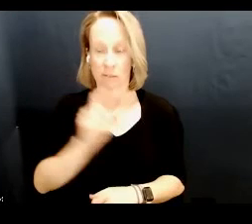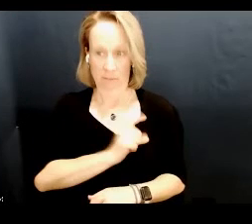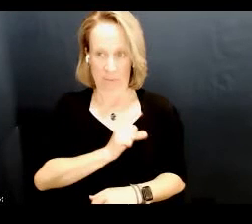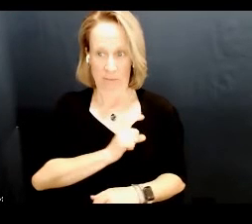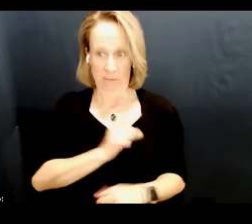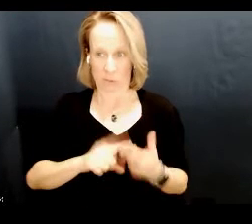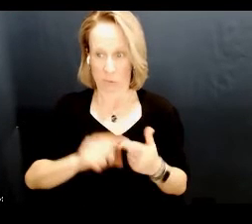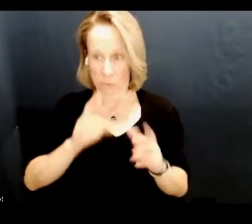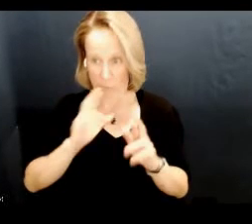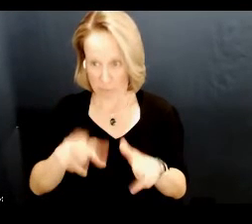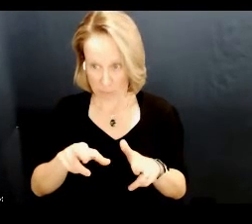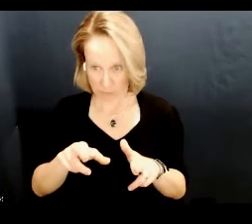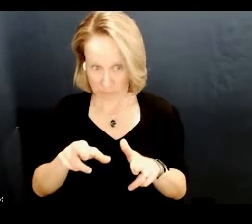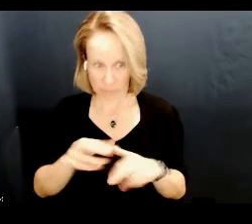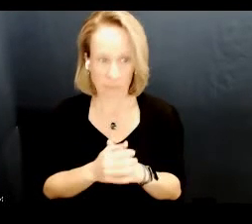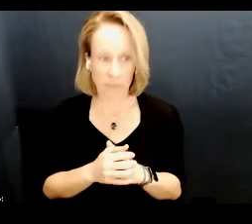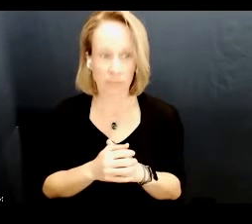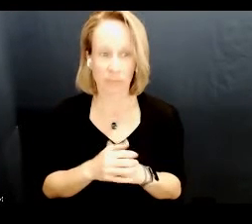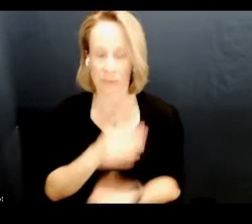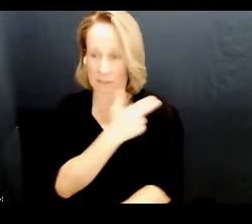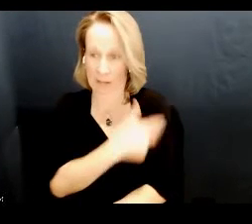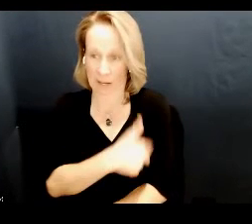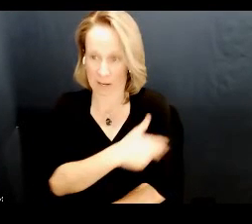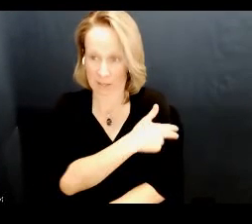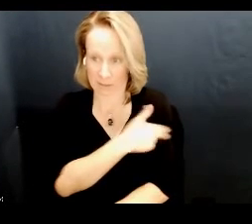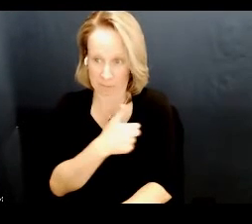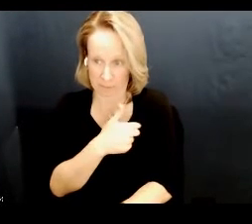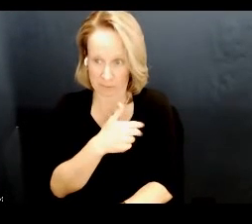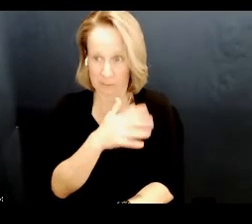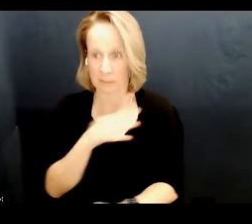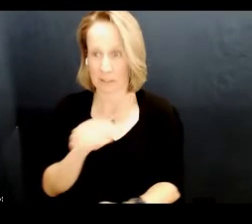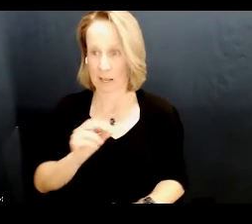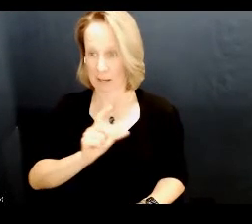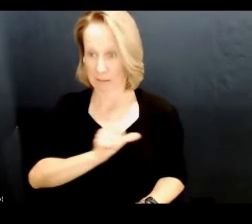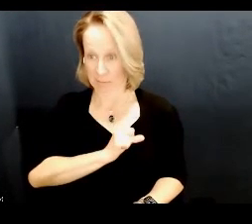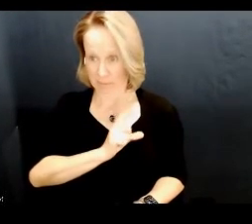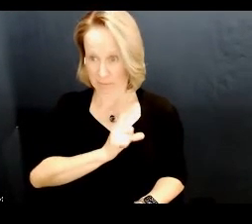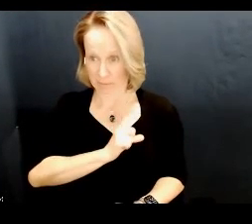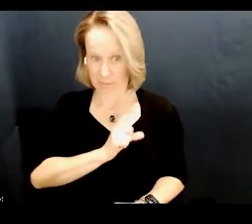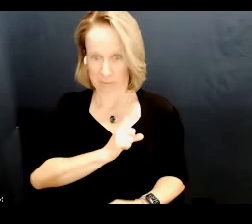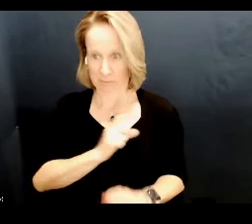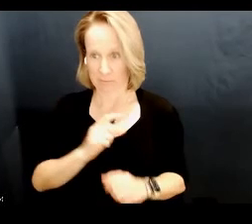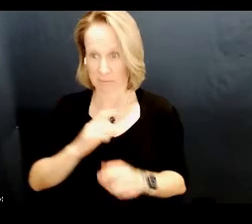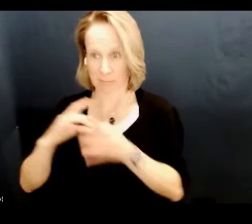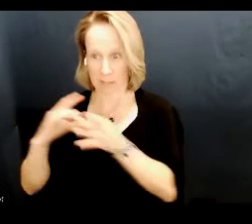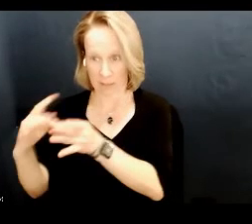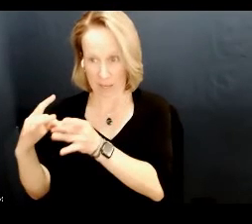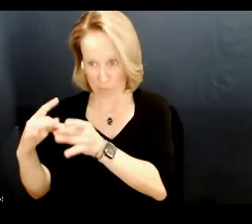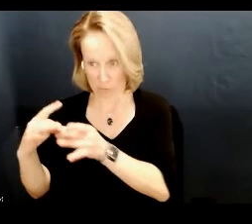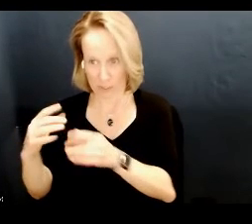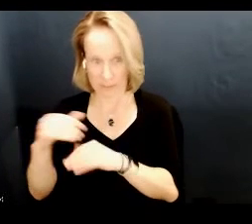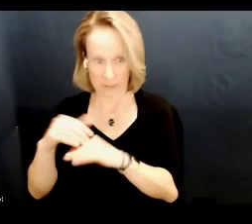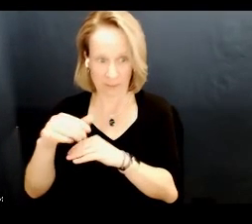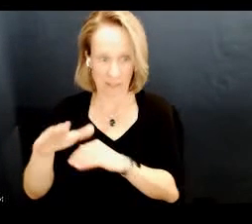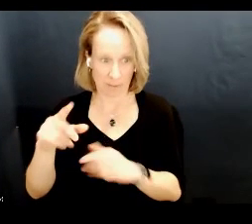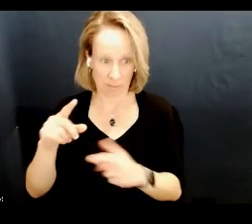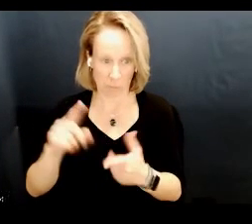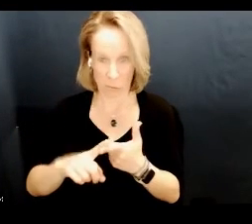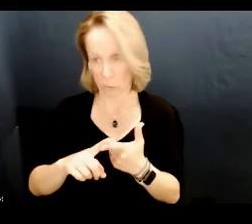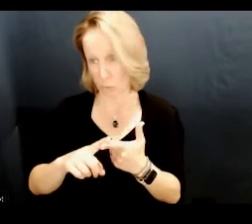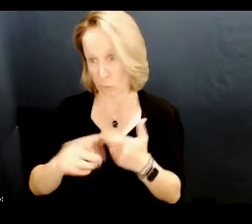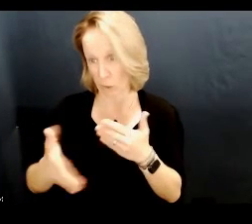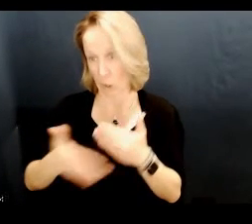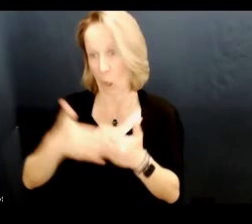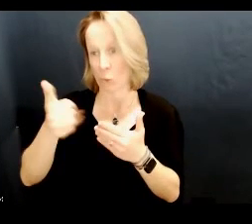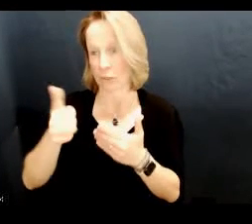and law enforcement collaborate to transfer the victim to the closest forensic exam facility, which is 3 hours away. The victim waits